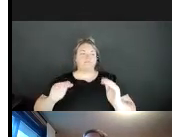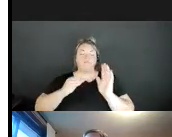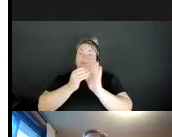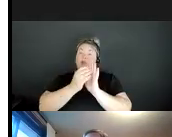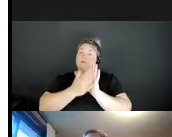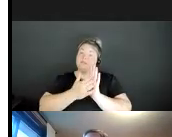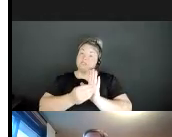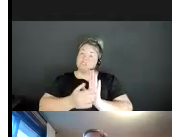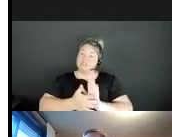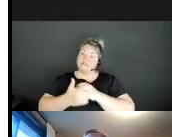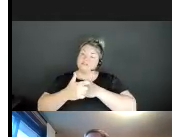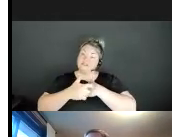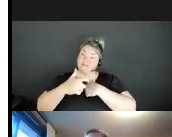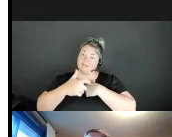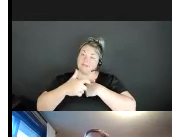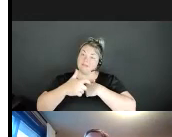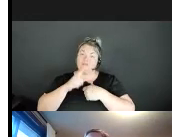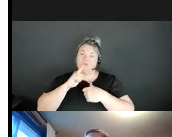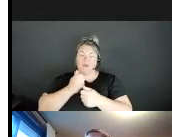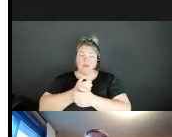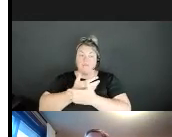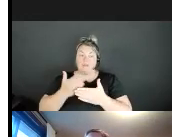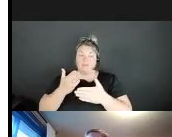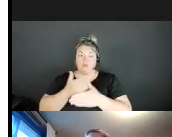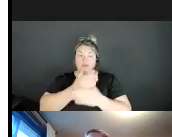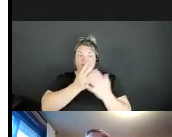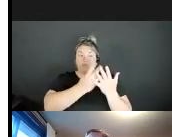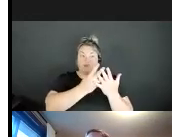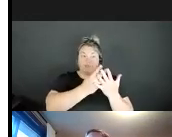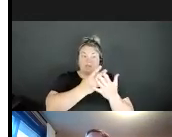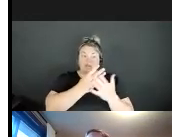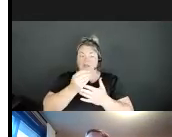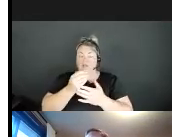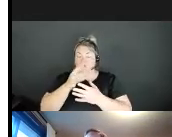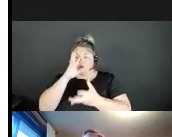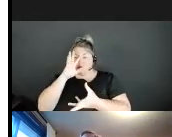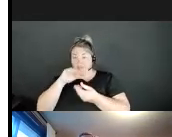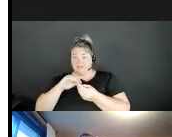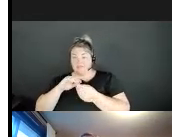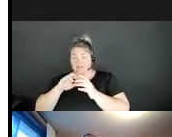Documentation and timeliness. For everything between screening and comprehensive